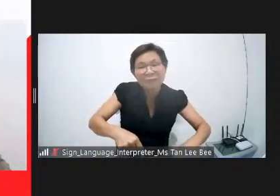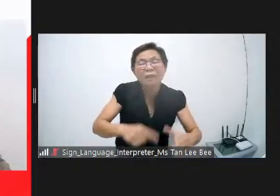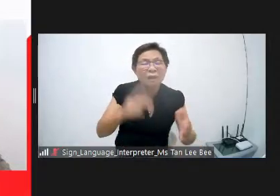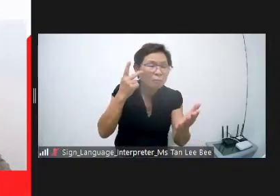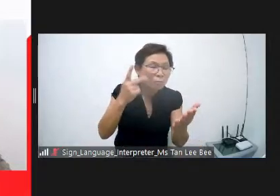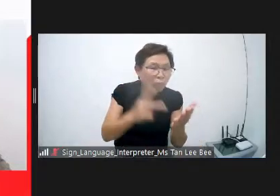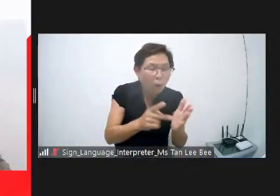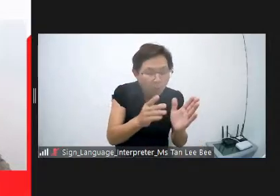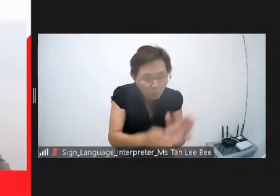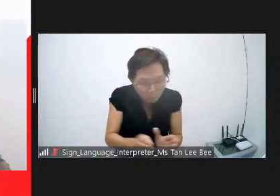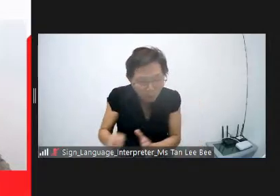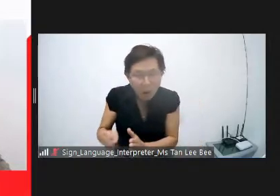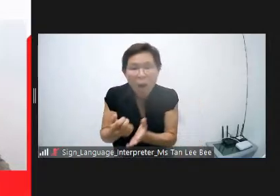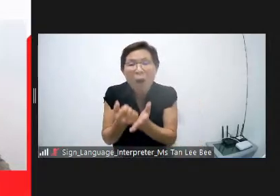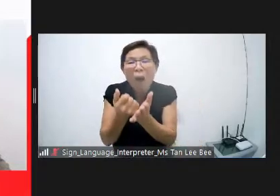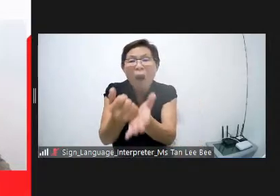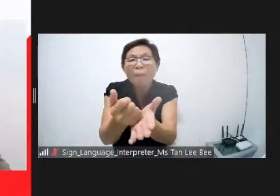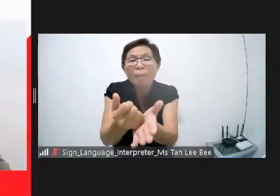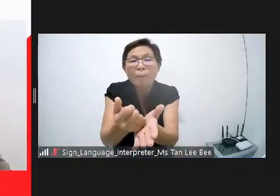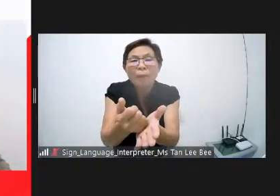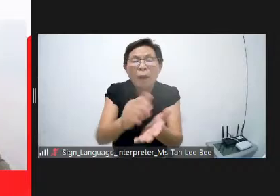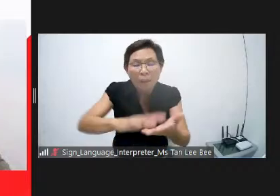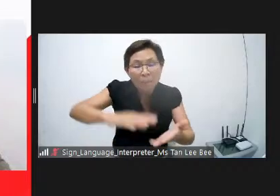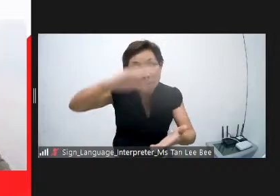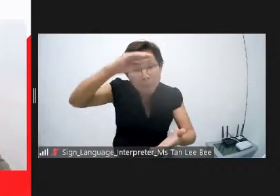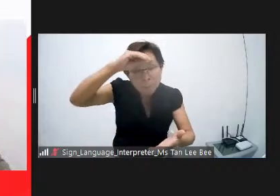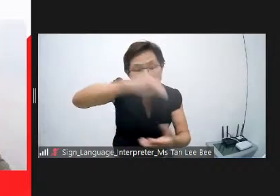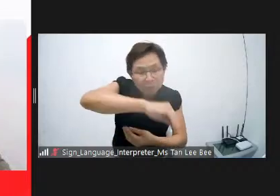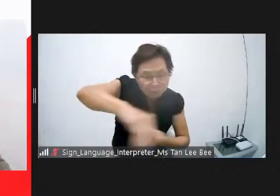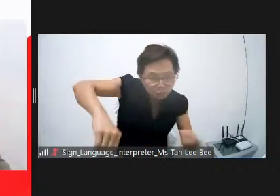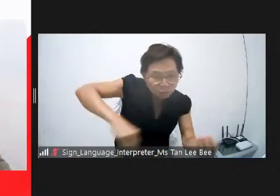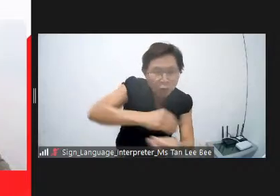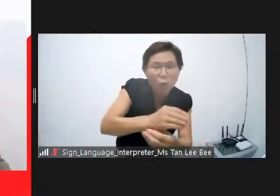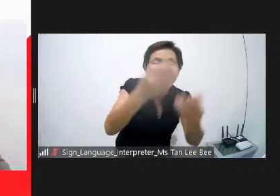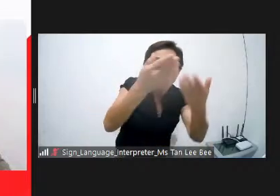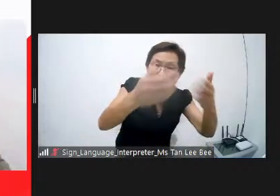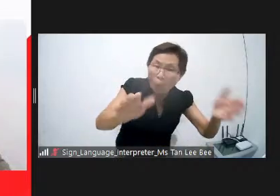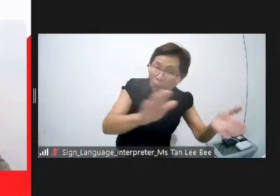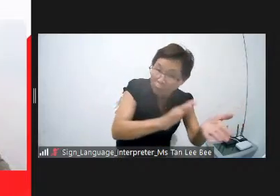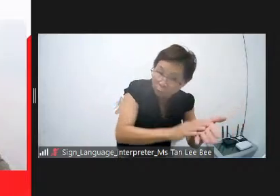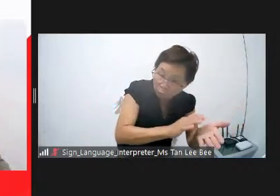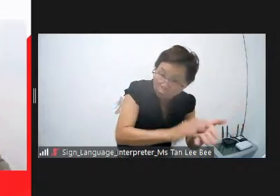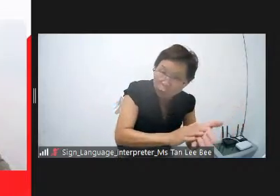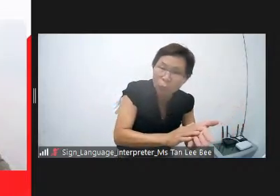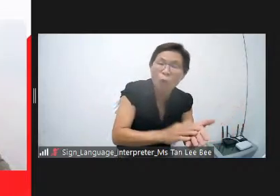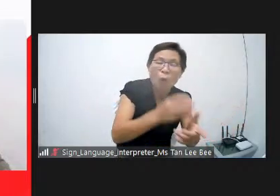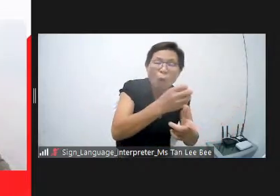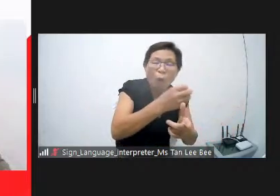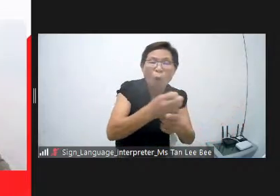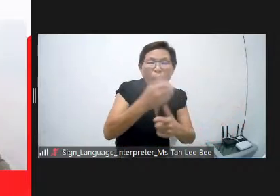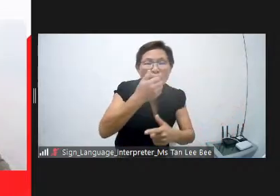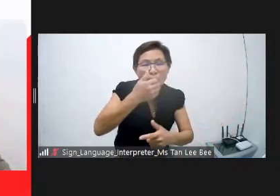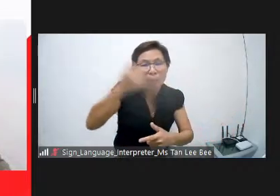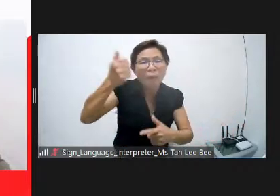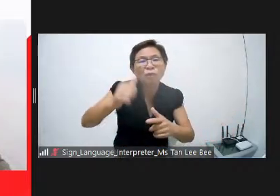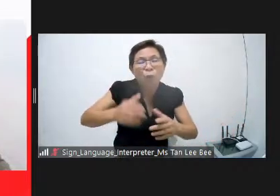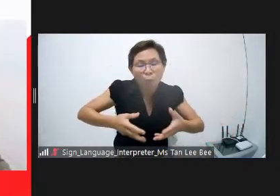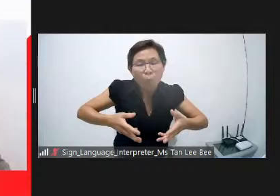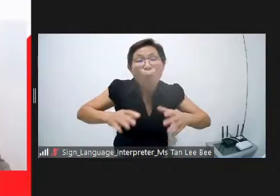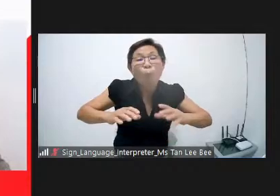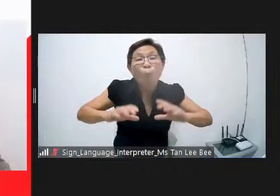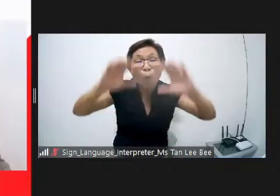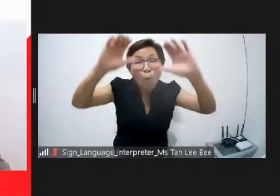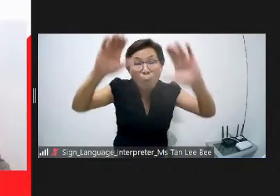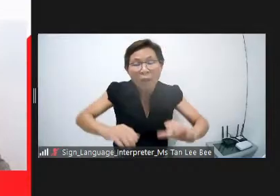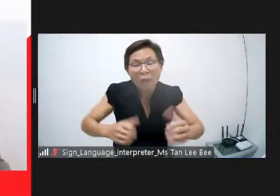in helping with remote learning transitions, the reopening of schools, apart from the best practices in supporting